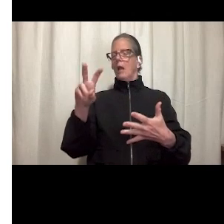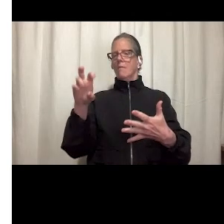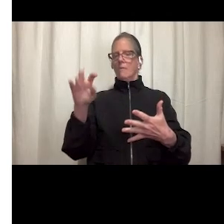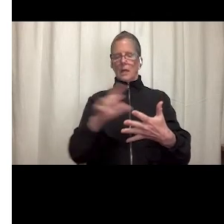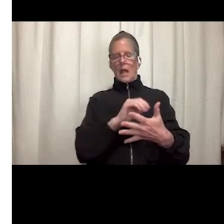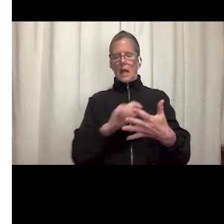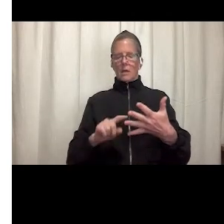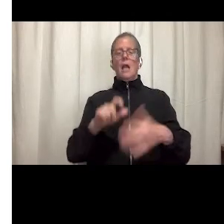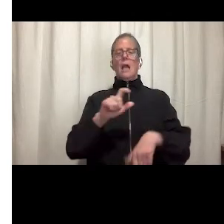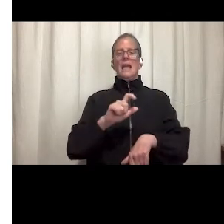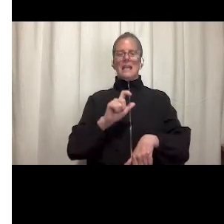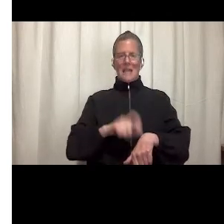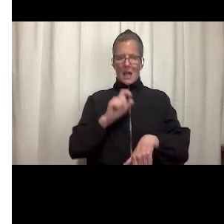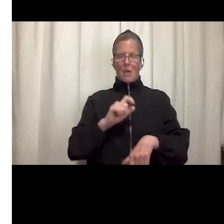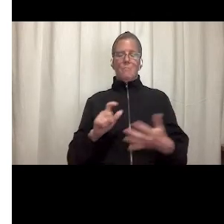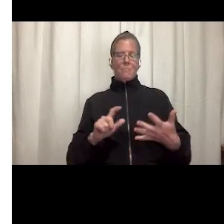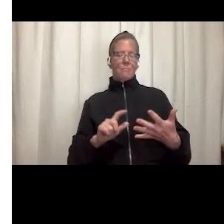goals to program goals.